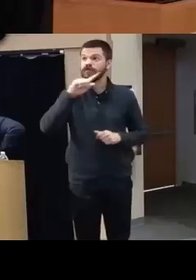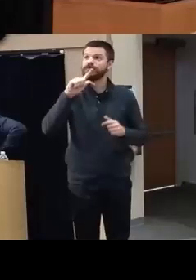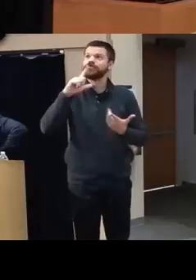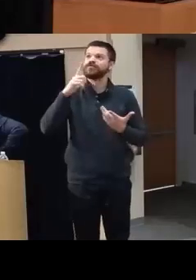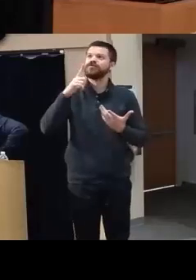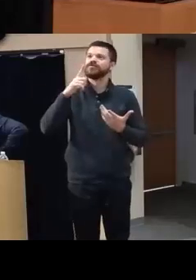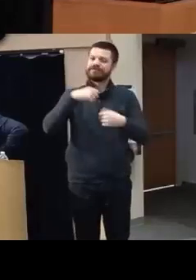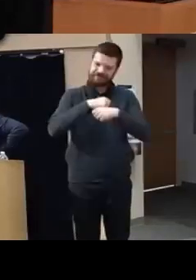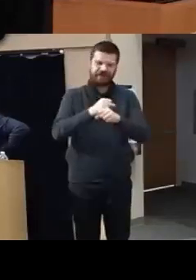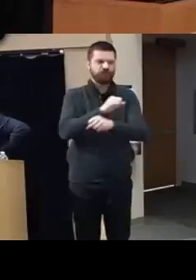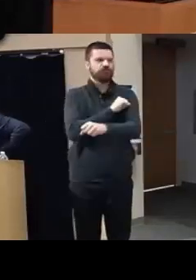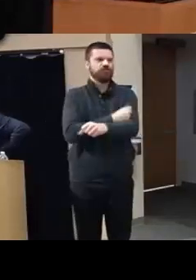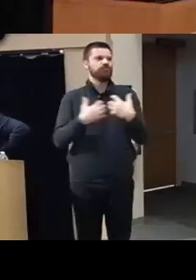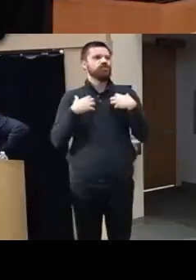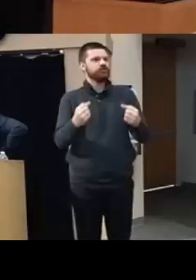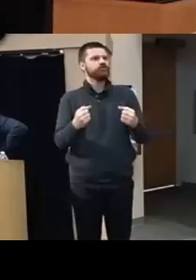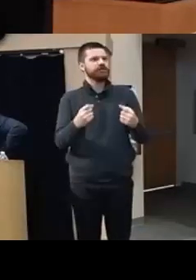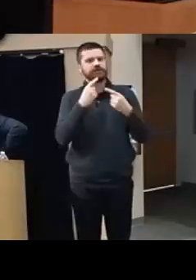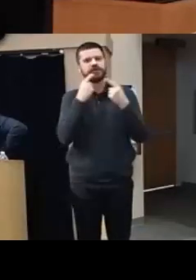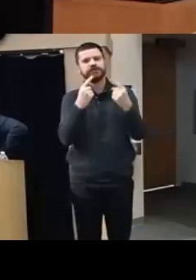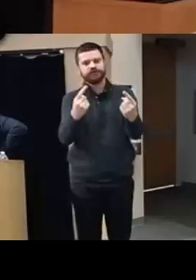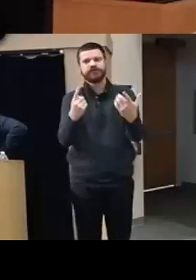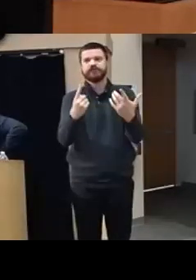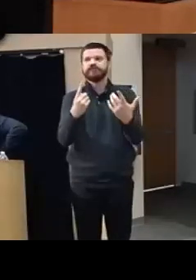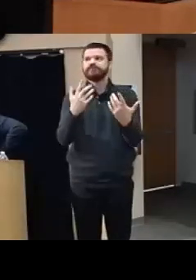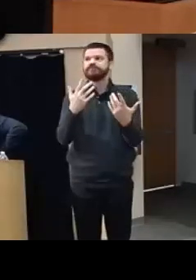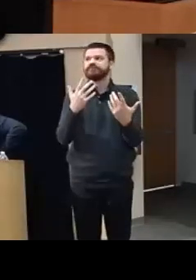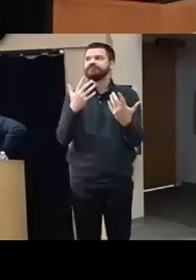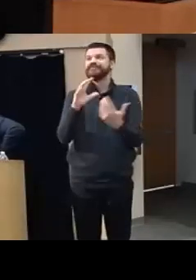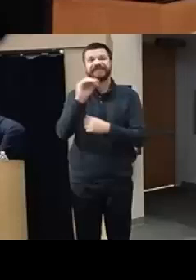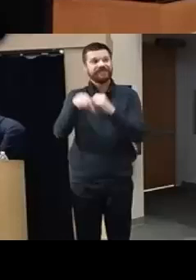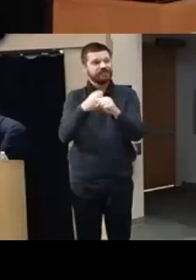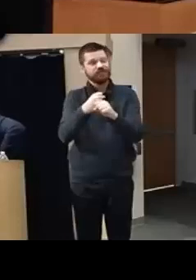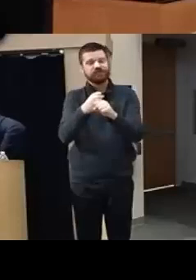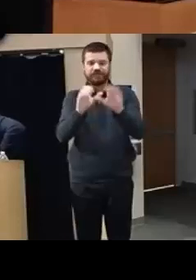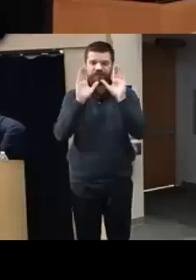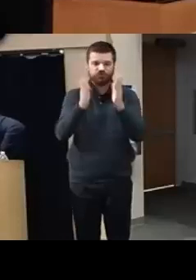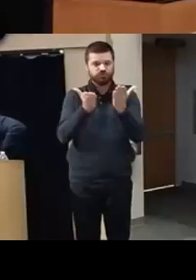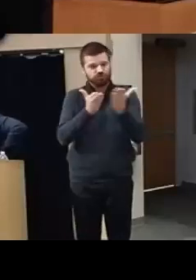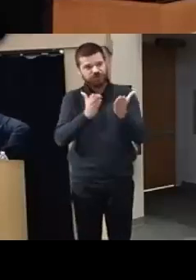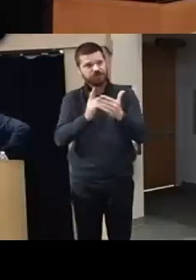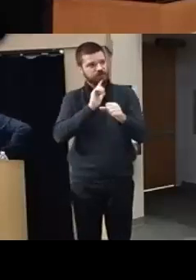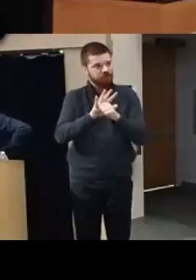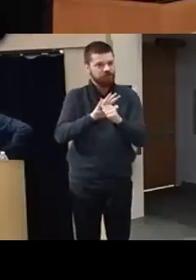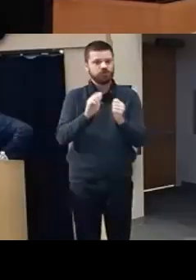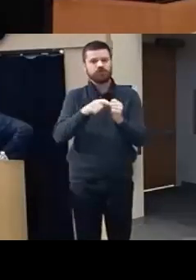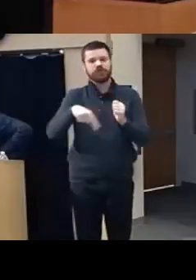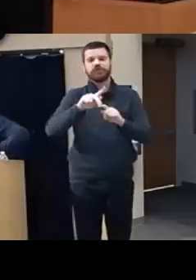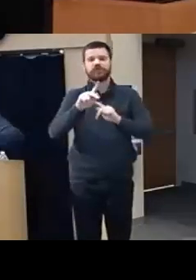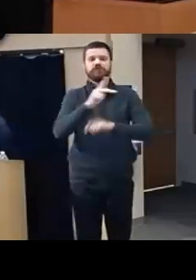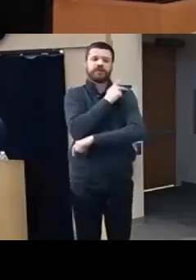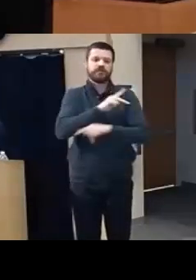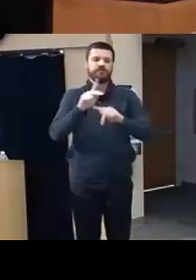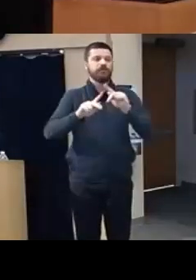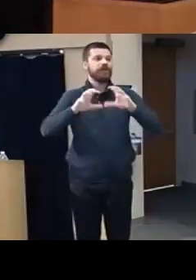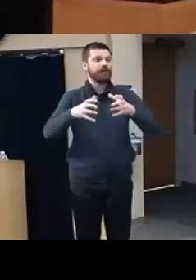is. Thanks to all of you for these 50 years of excellence in service and dedication to this patient population. And